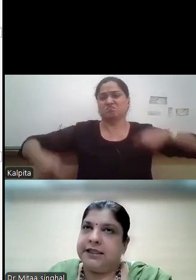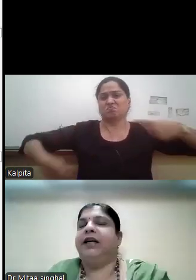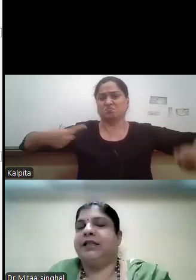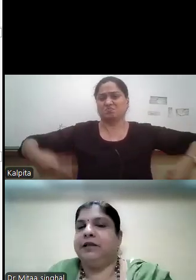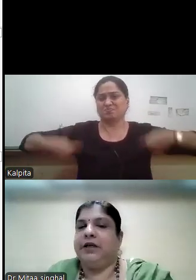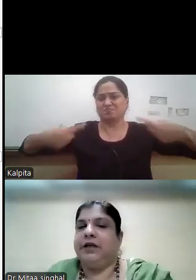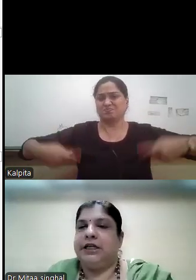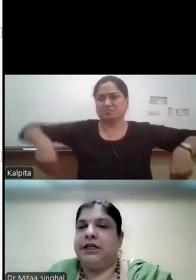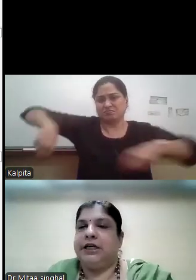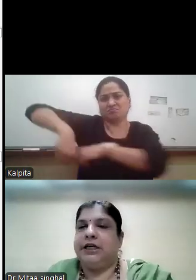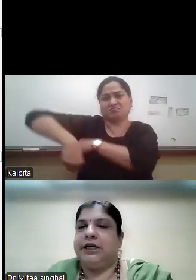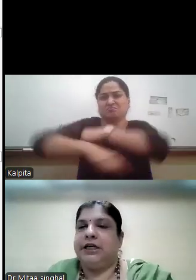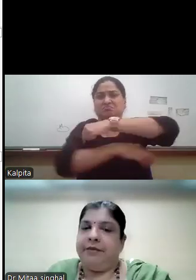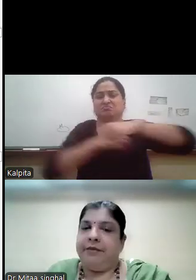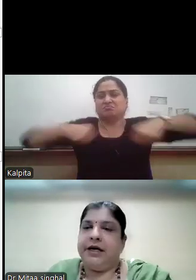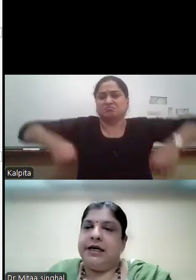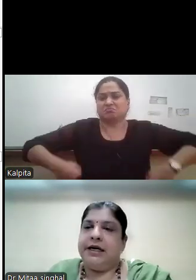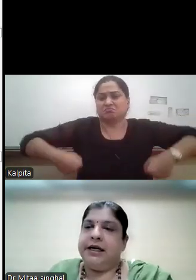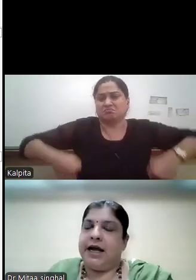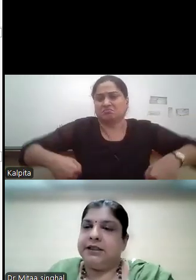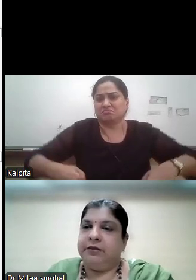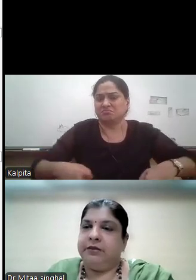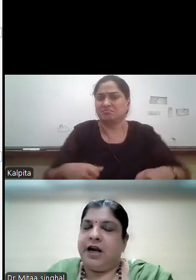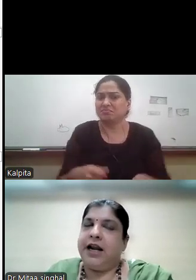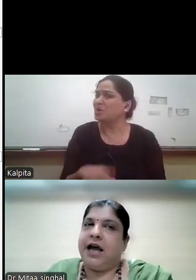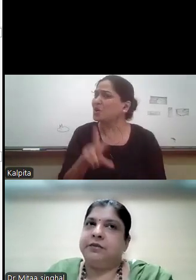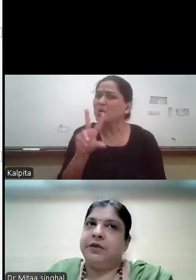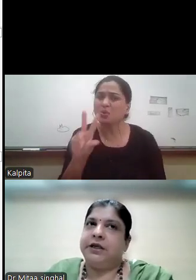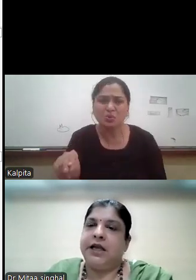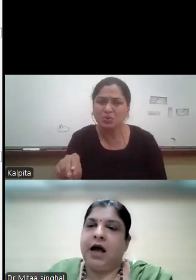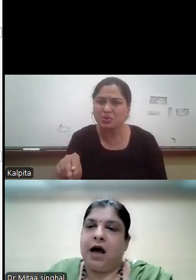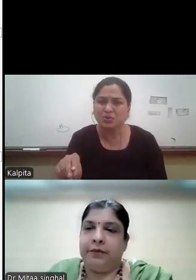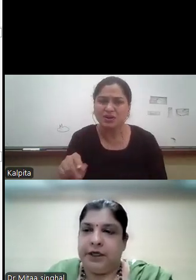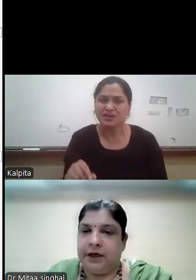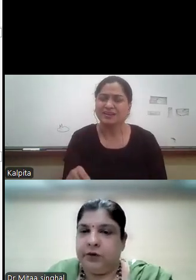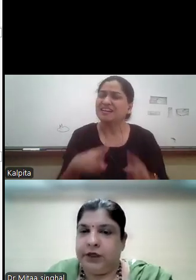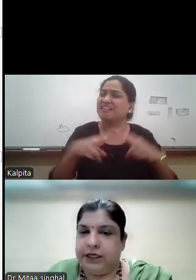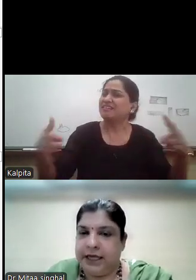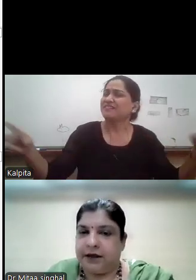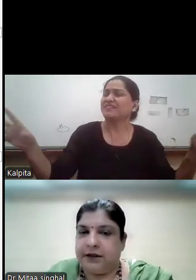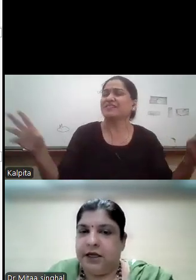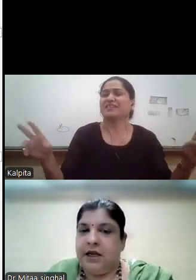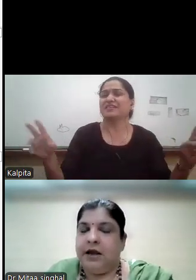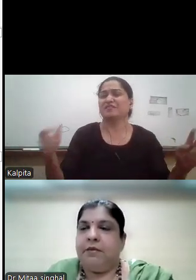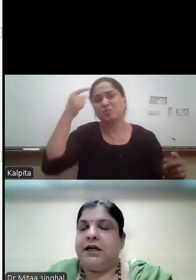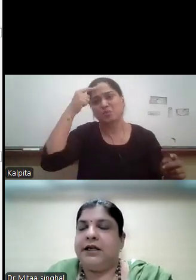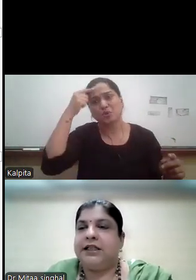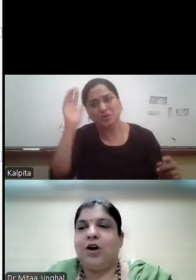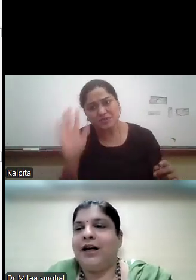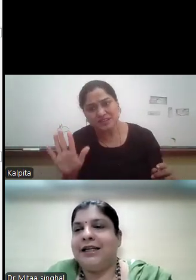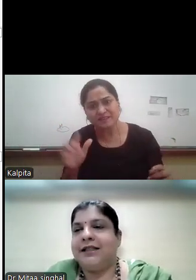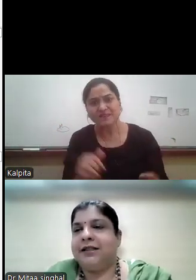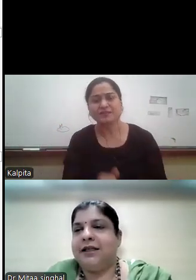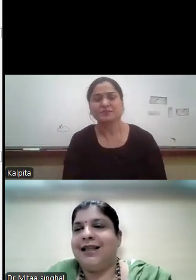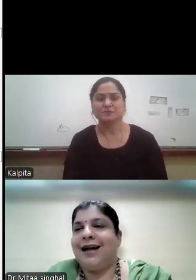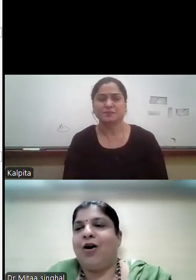classified under locomotor disability, but now there are 21 disabilities, so it has been independently classified as per the RPWD Act.